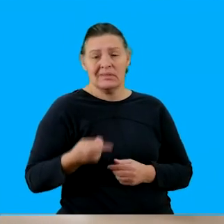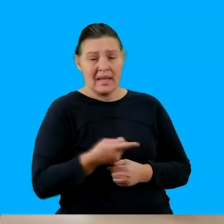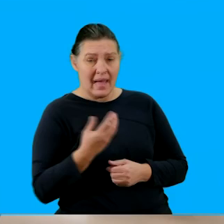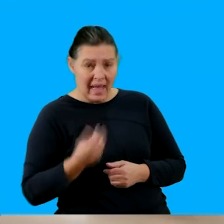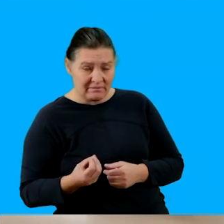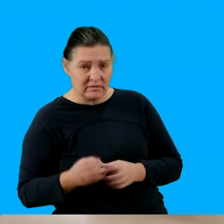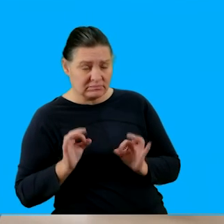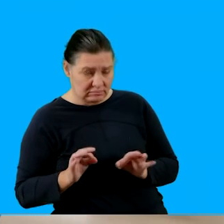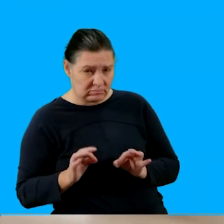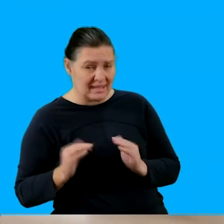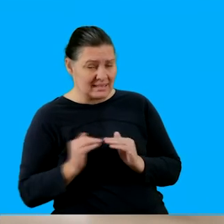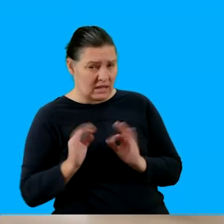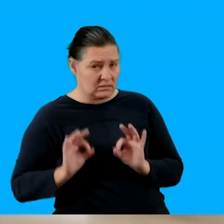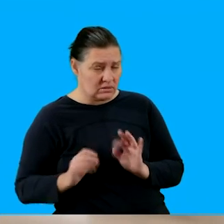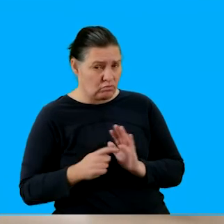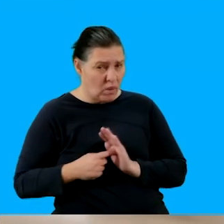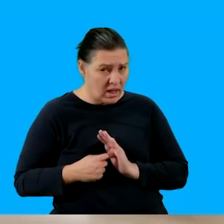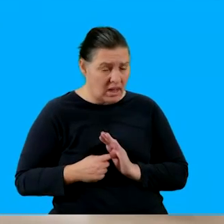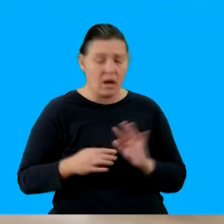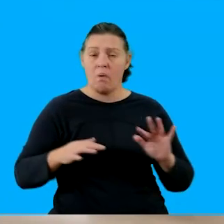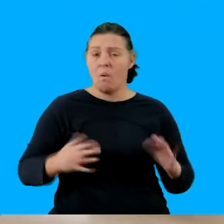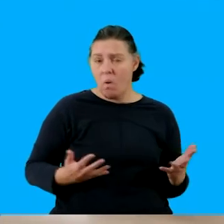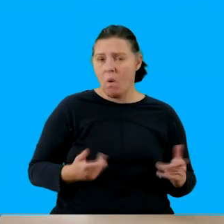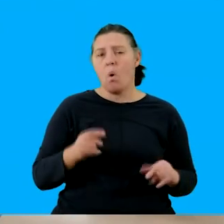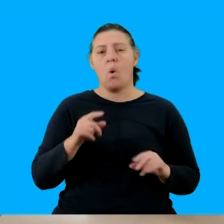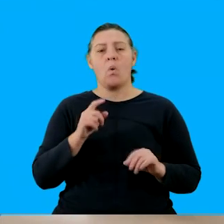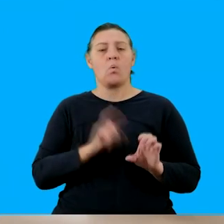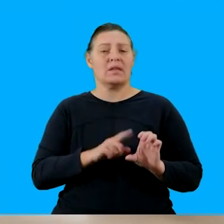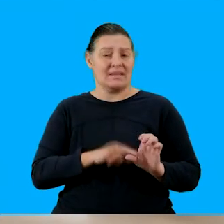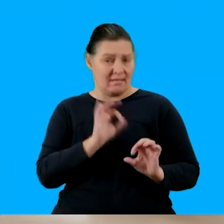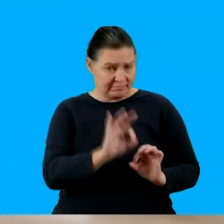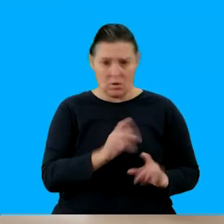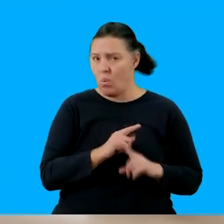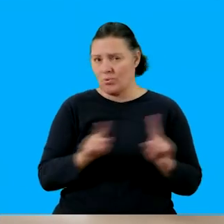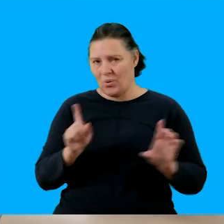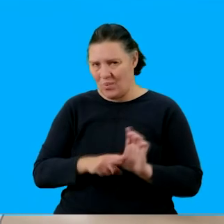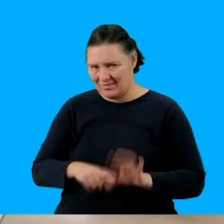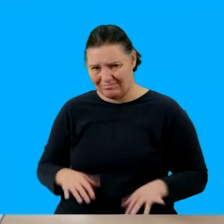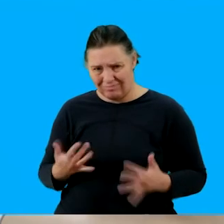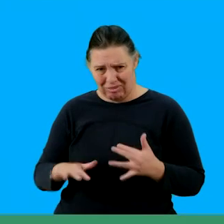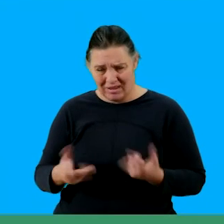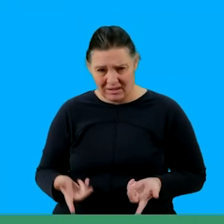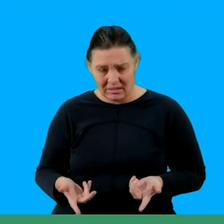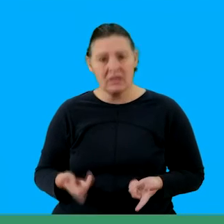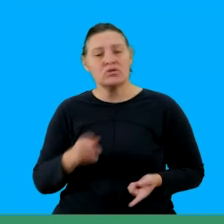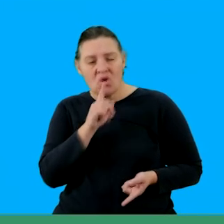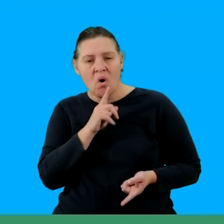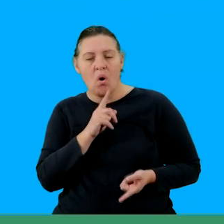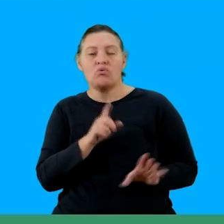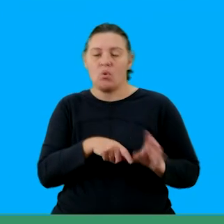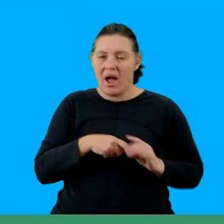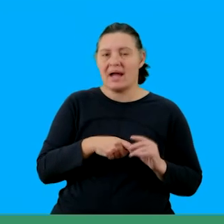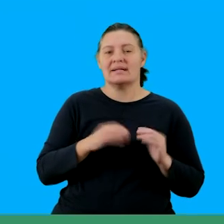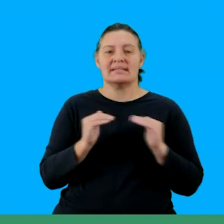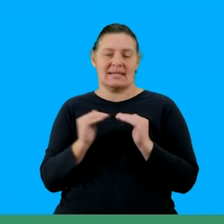has met the required standards or if the product is quality or not. Hence, we talk about the required standards to